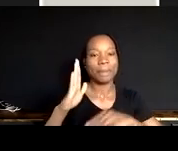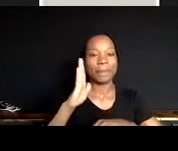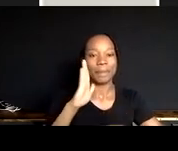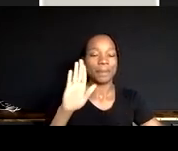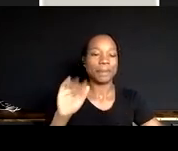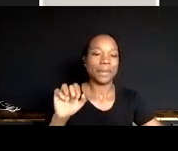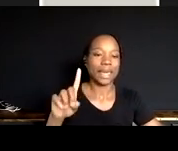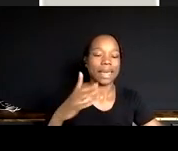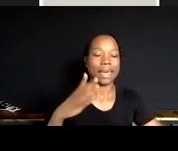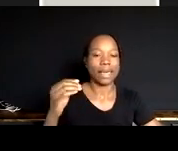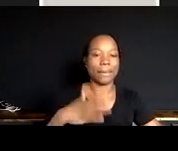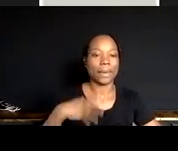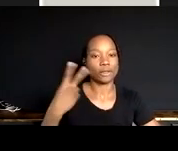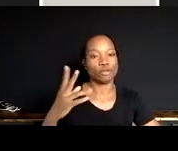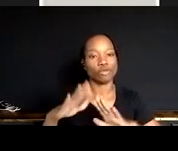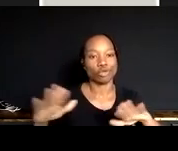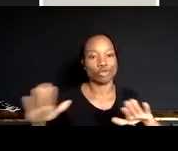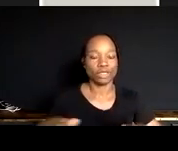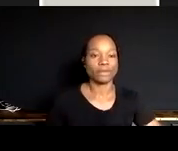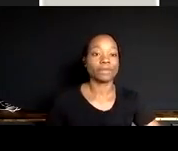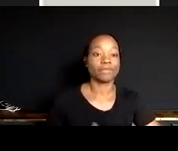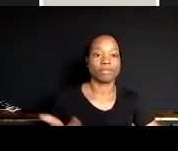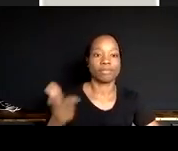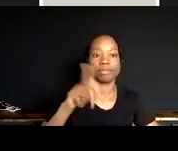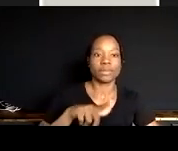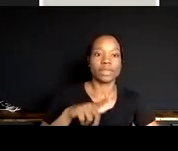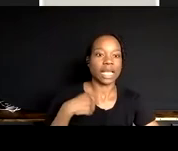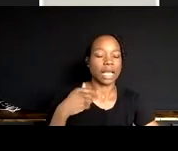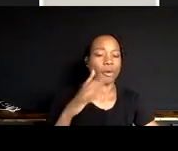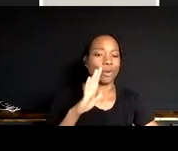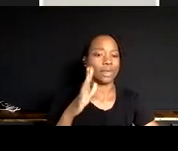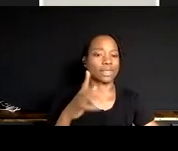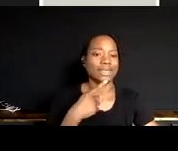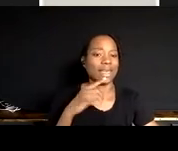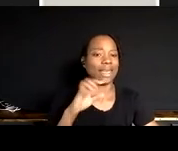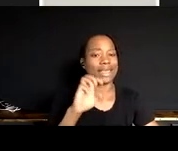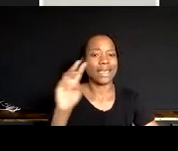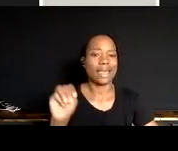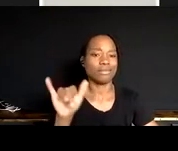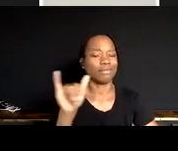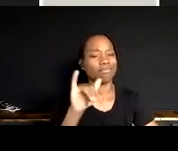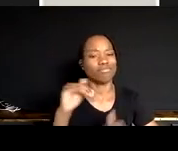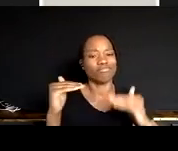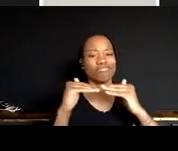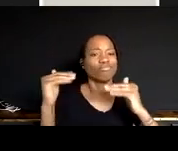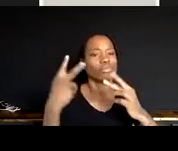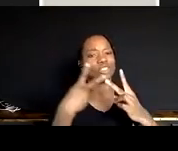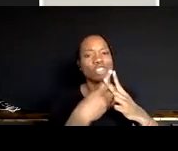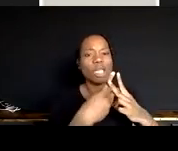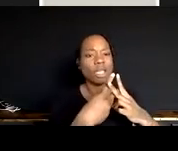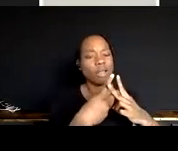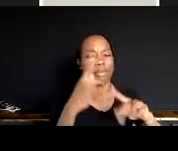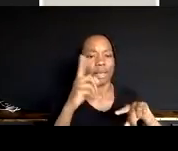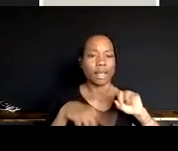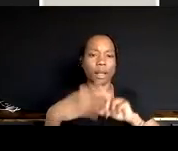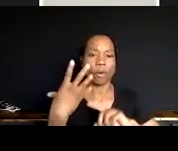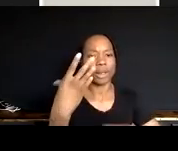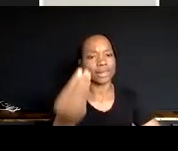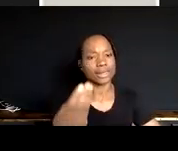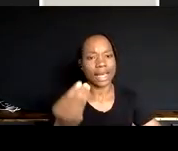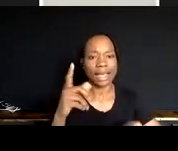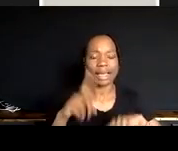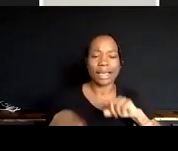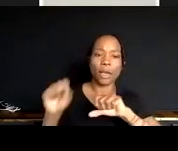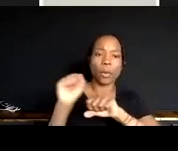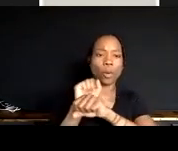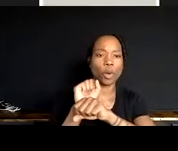say hell, the same as jail. There's no difference. You can't go outside, you can't work, you can't